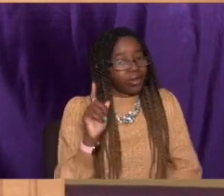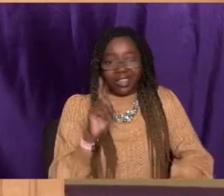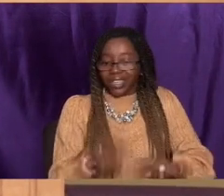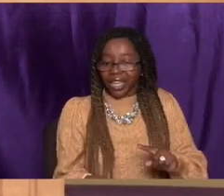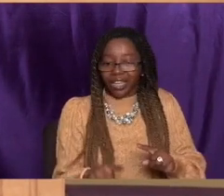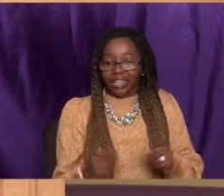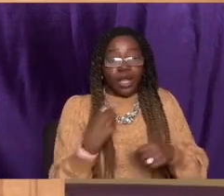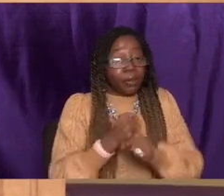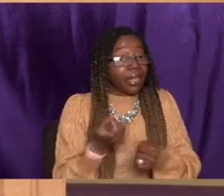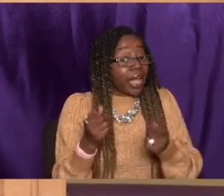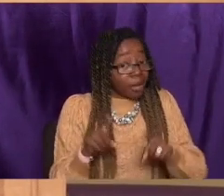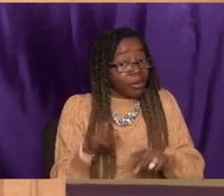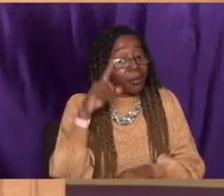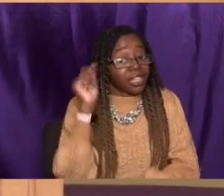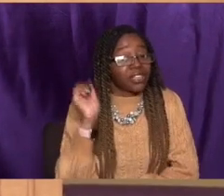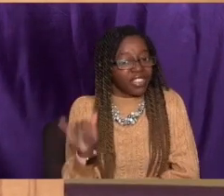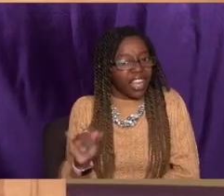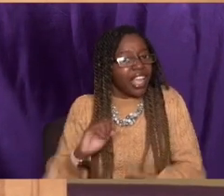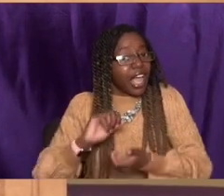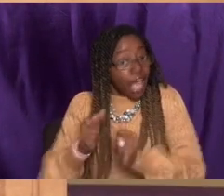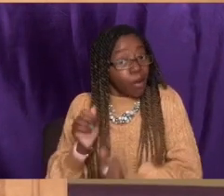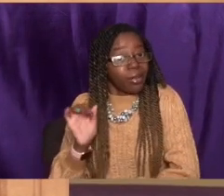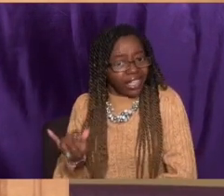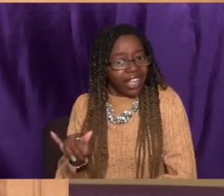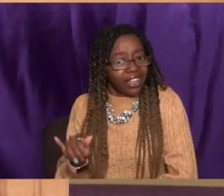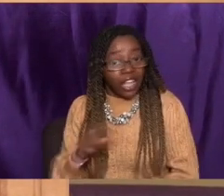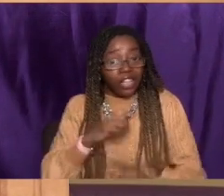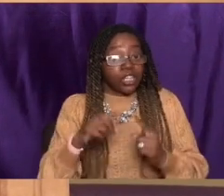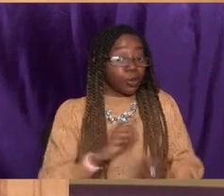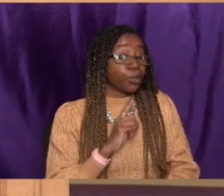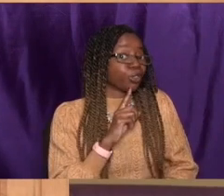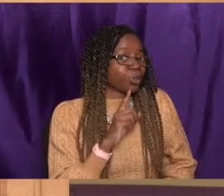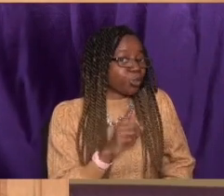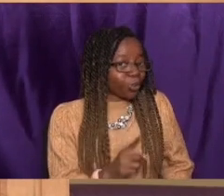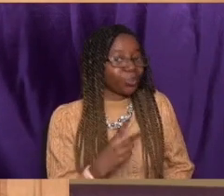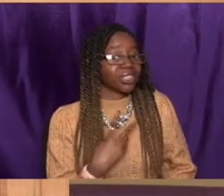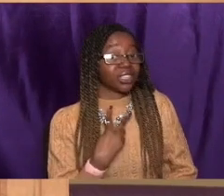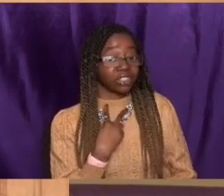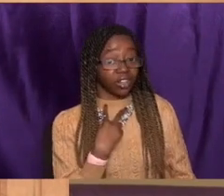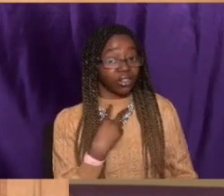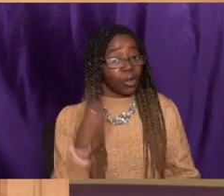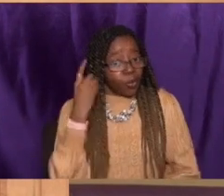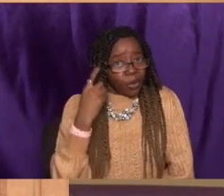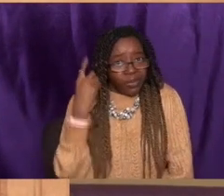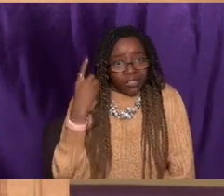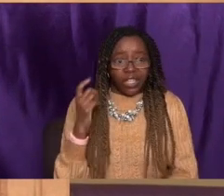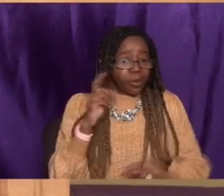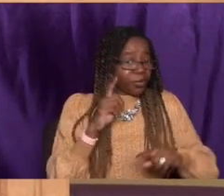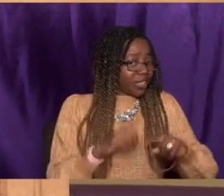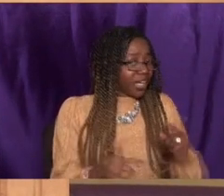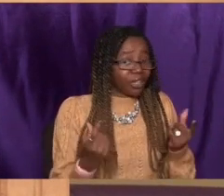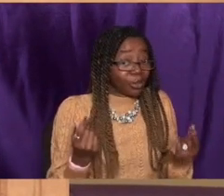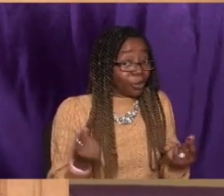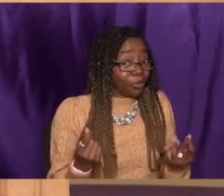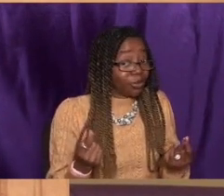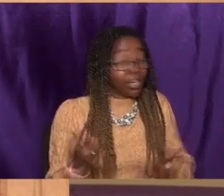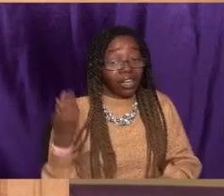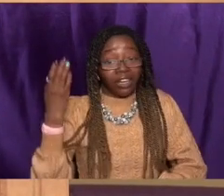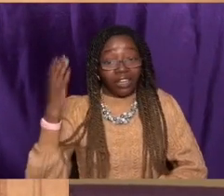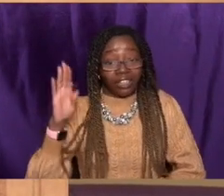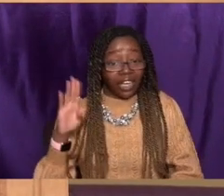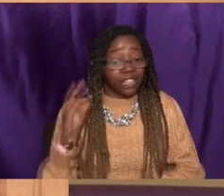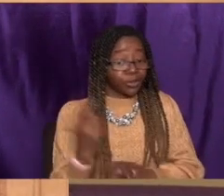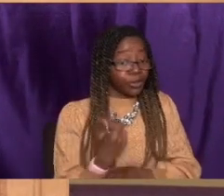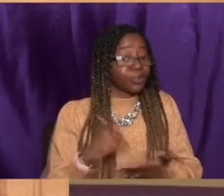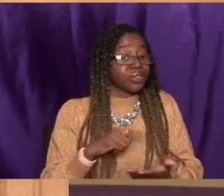it because of that. How about that? That's when we're truly handicapped, when we think what we can't do prevents God from